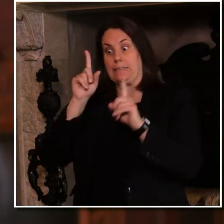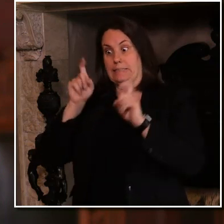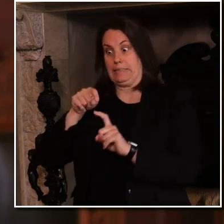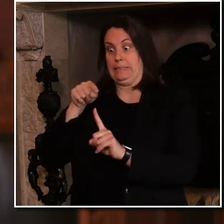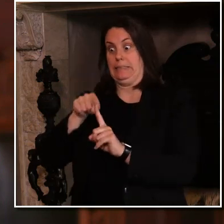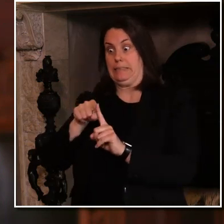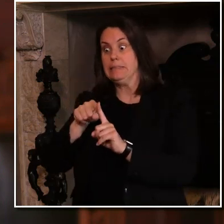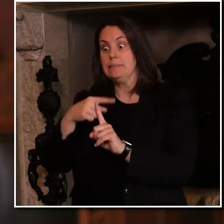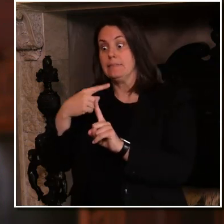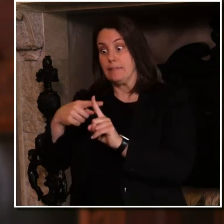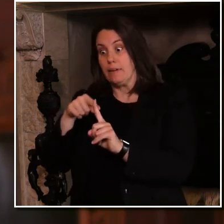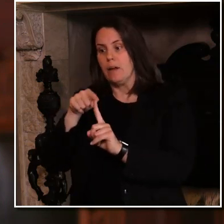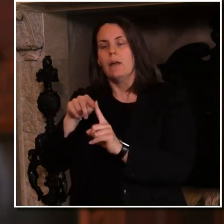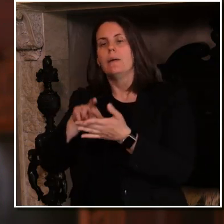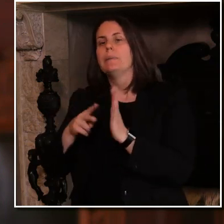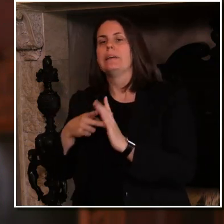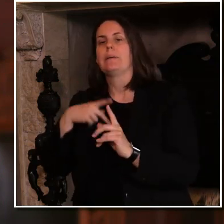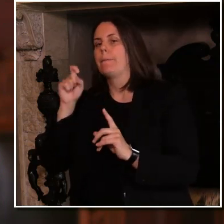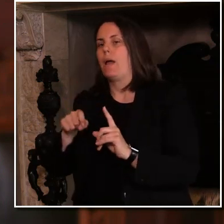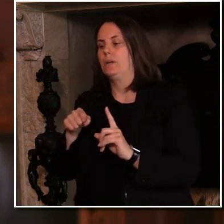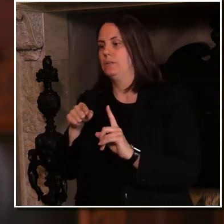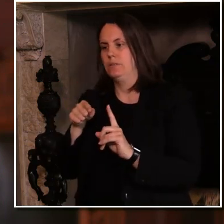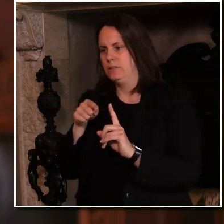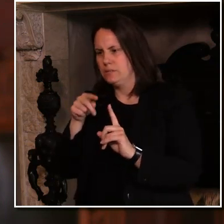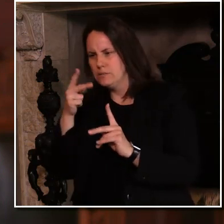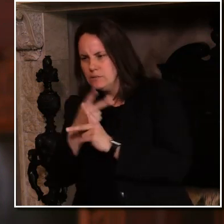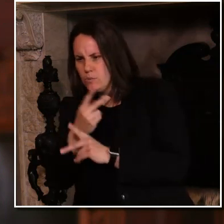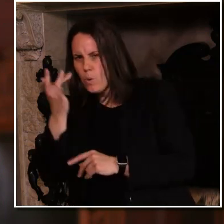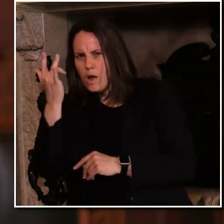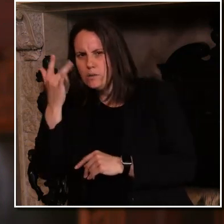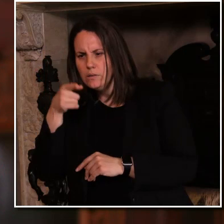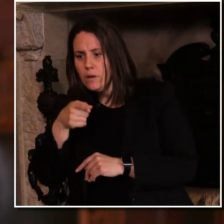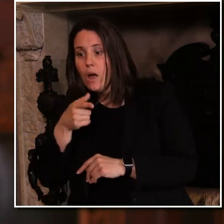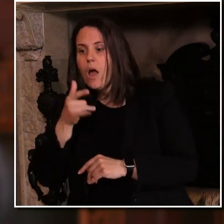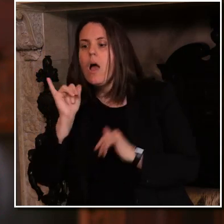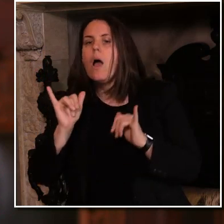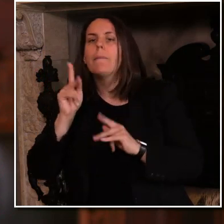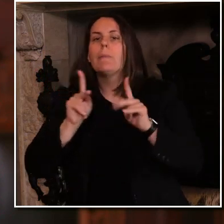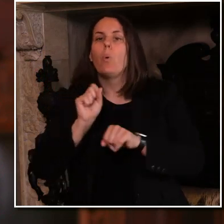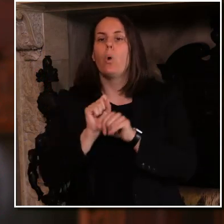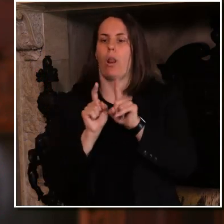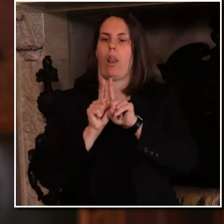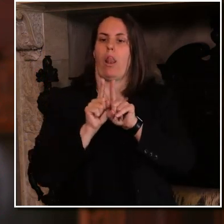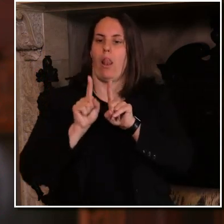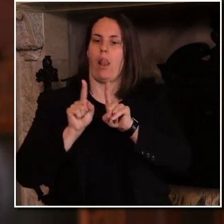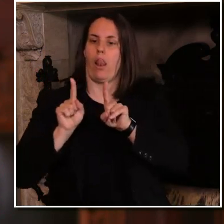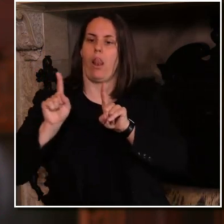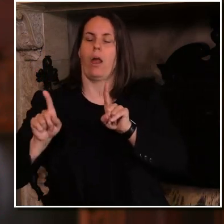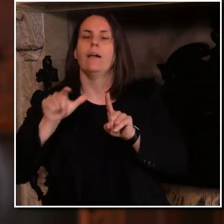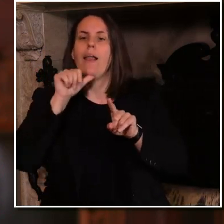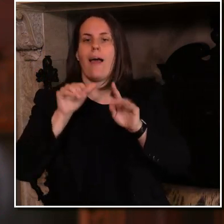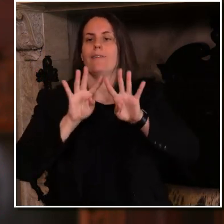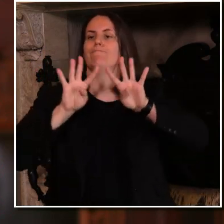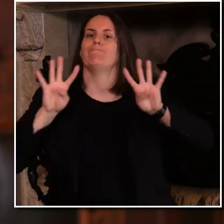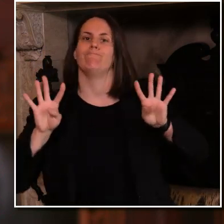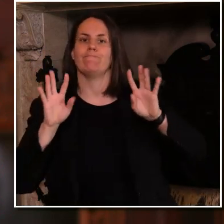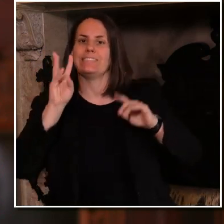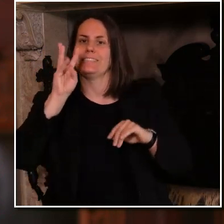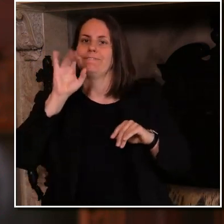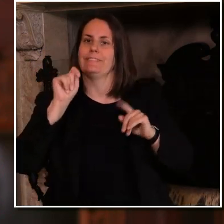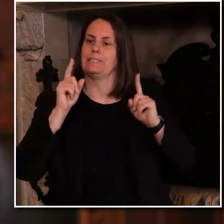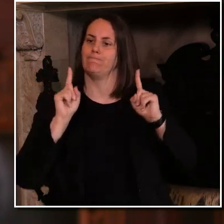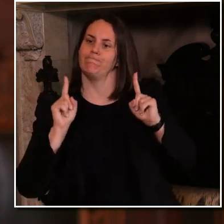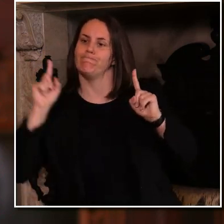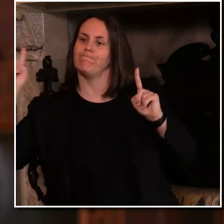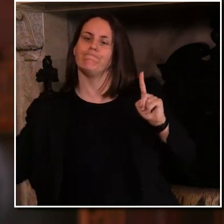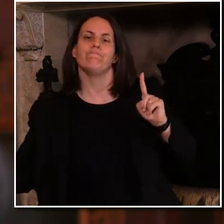in close quarters, and so the potential for spread is increased. And so we are focused on